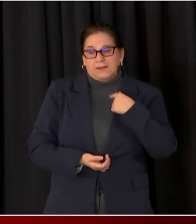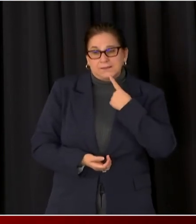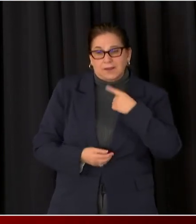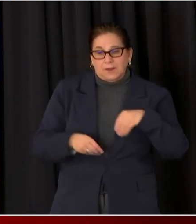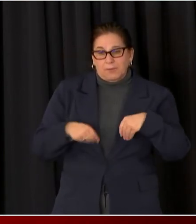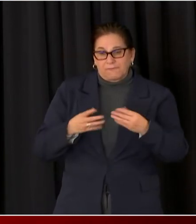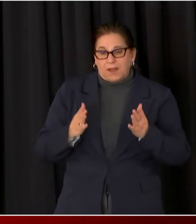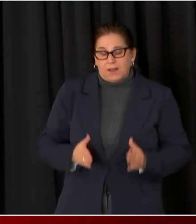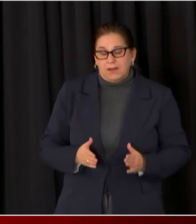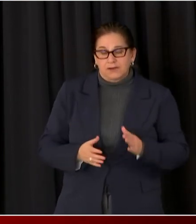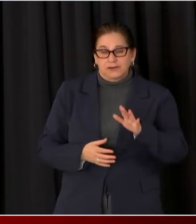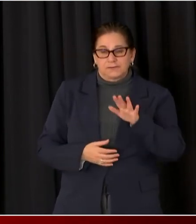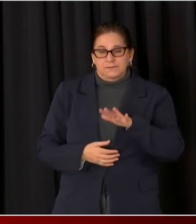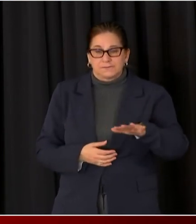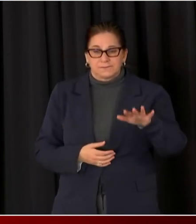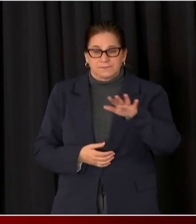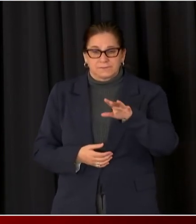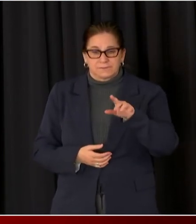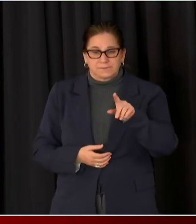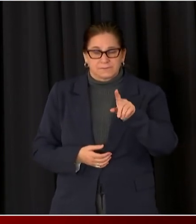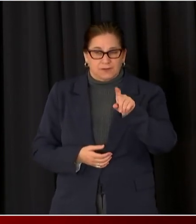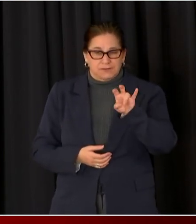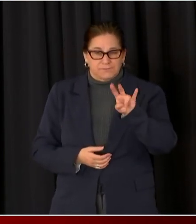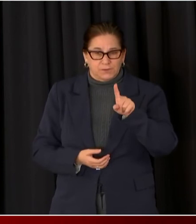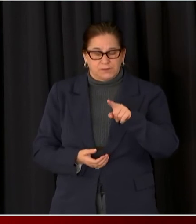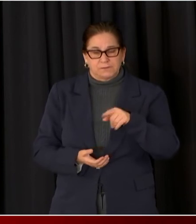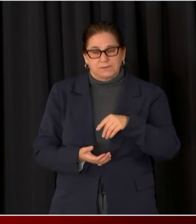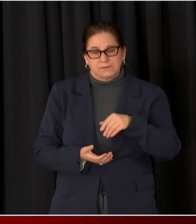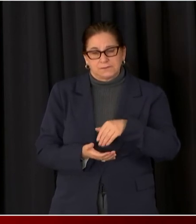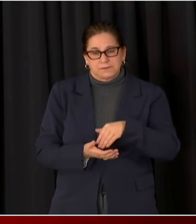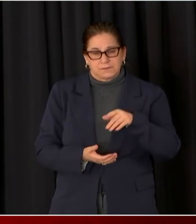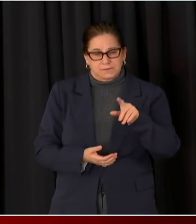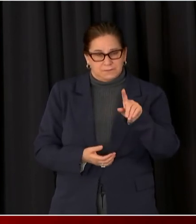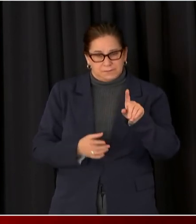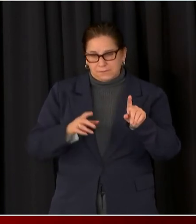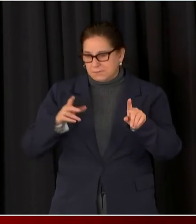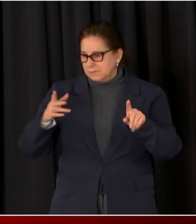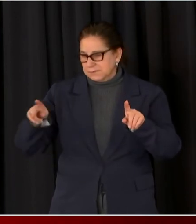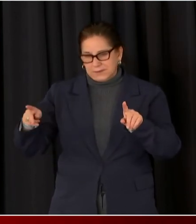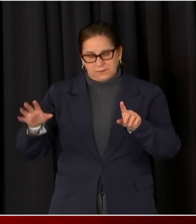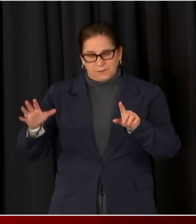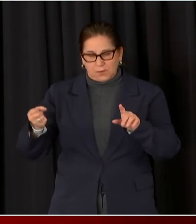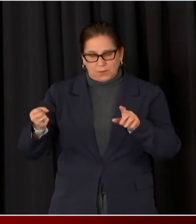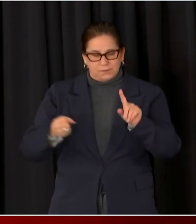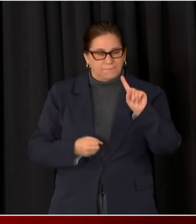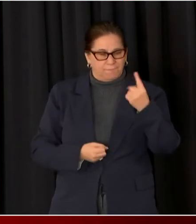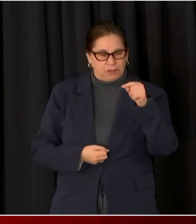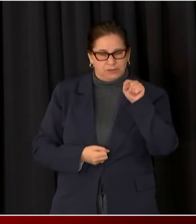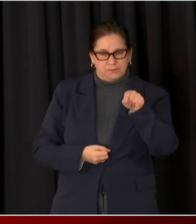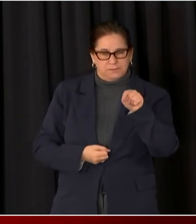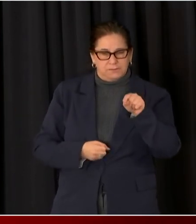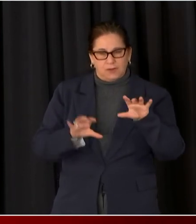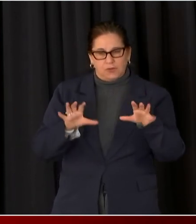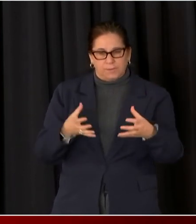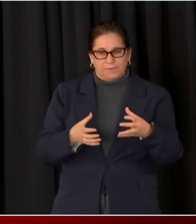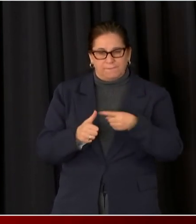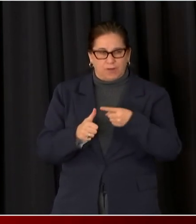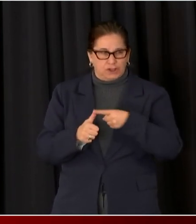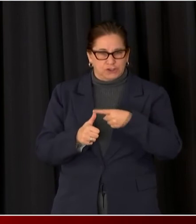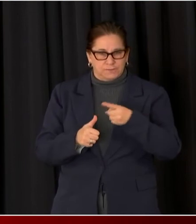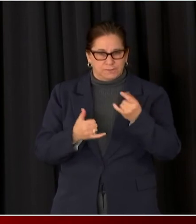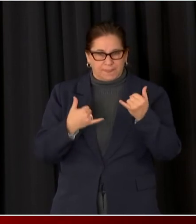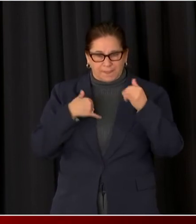first 6,825. The exact same thing then, the vaccine. I'm It's just one wondering dose. if it's I'm sorry?